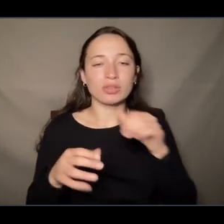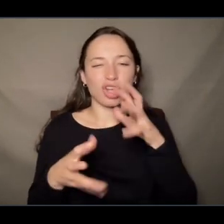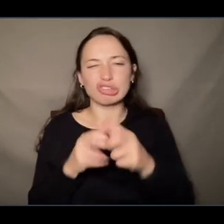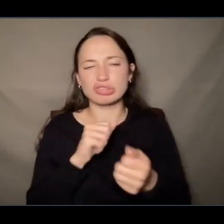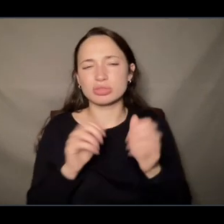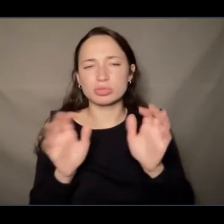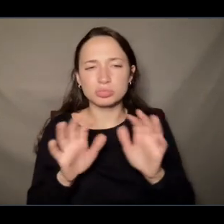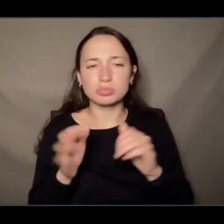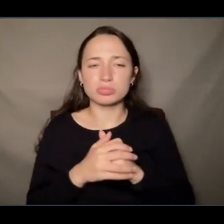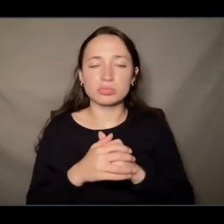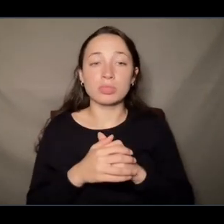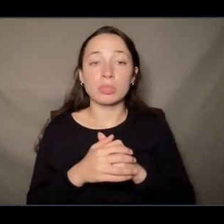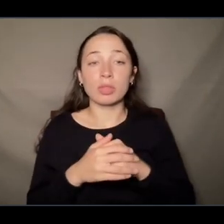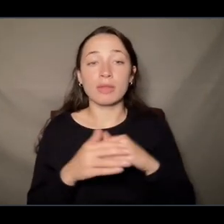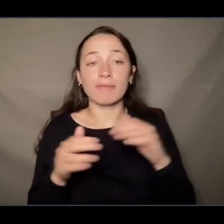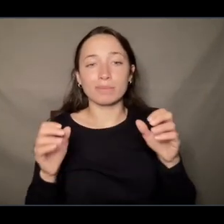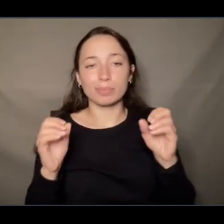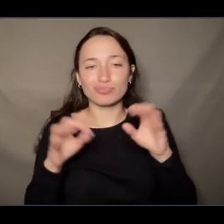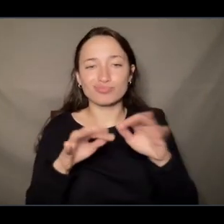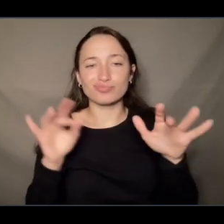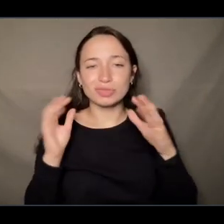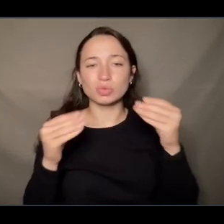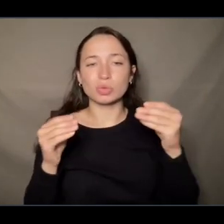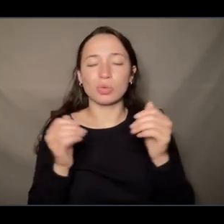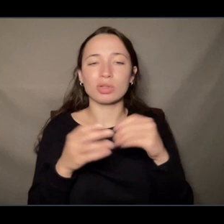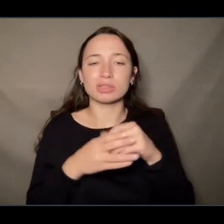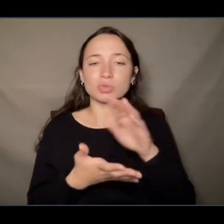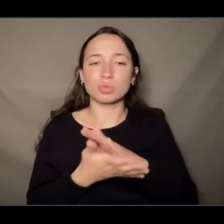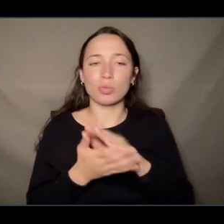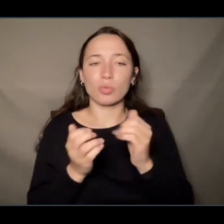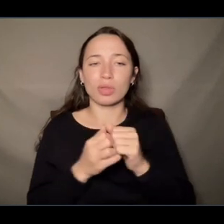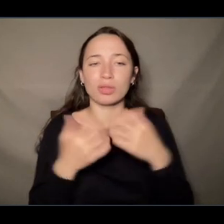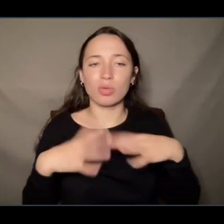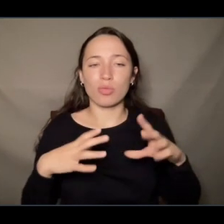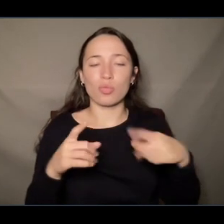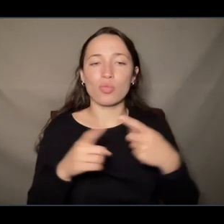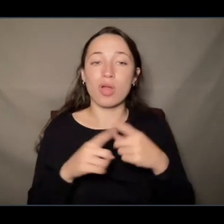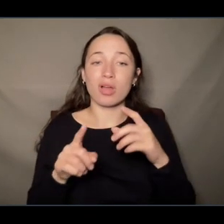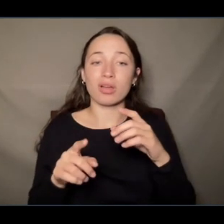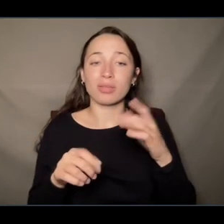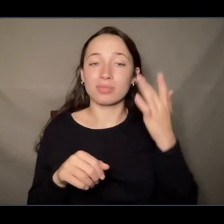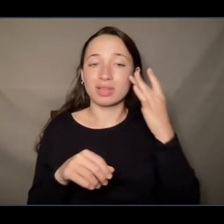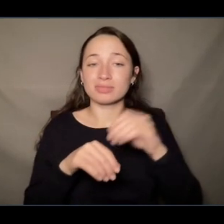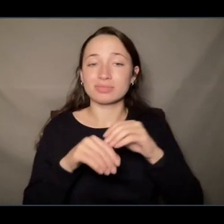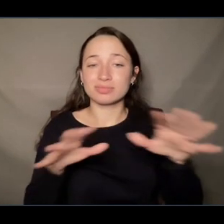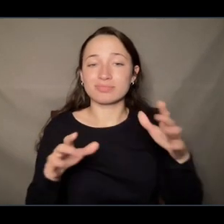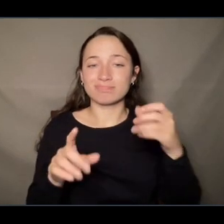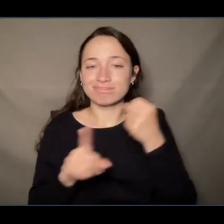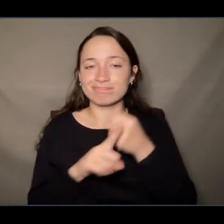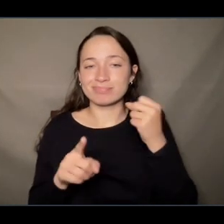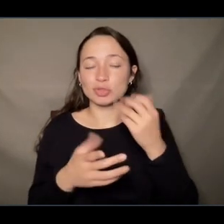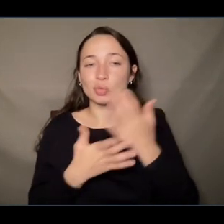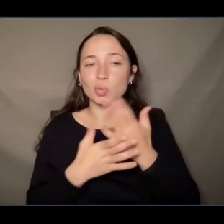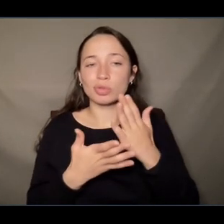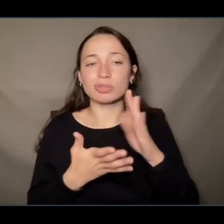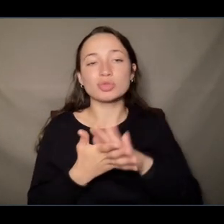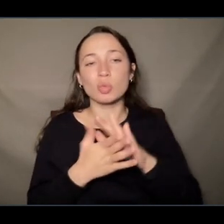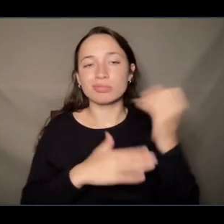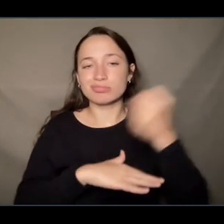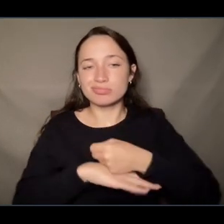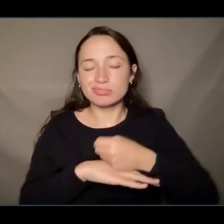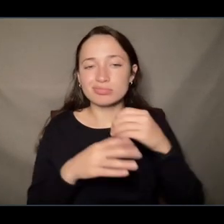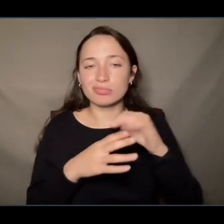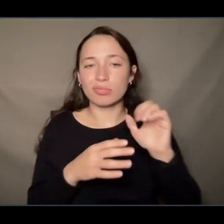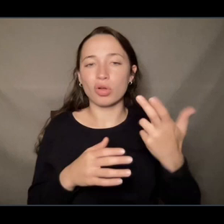clothes. And we fill the stores in the schools with this clothing. When COVID hit, the school shut down in March, and